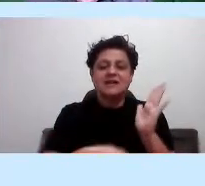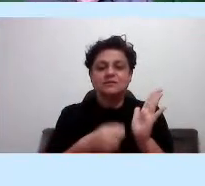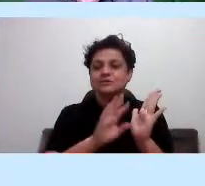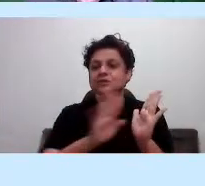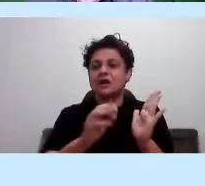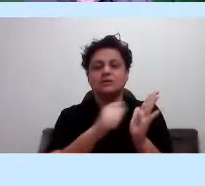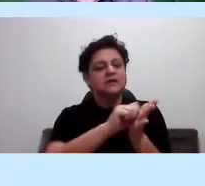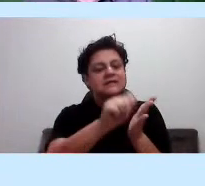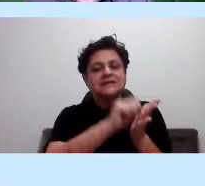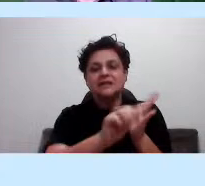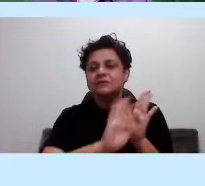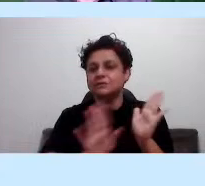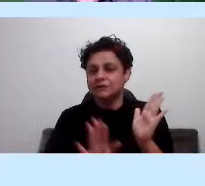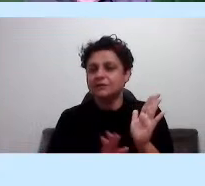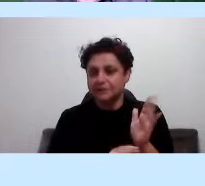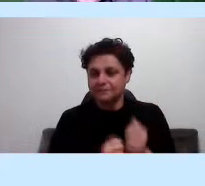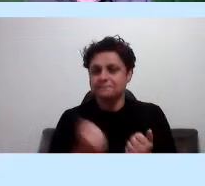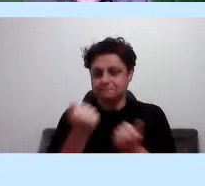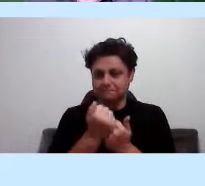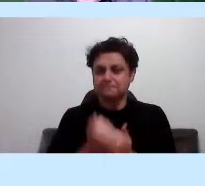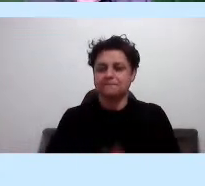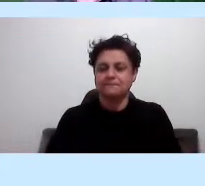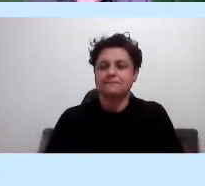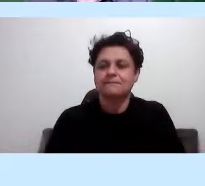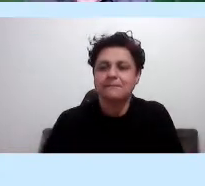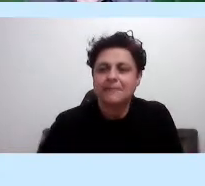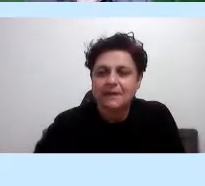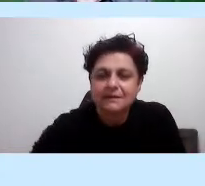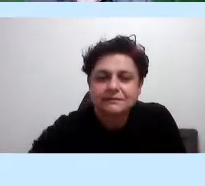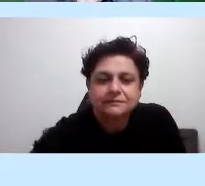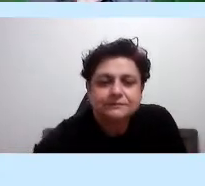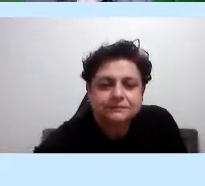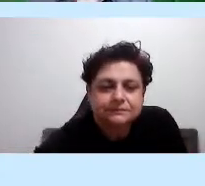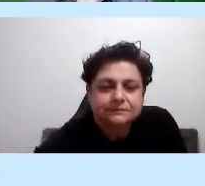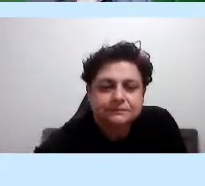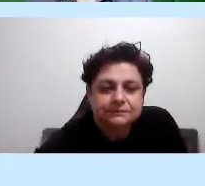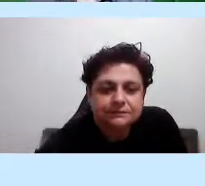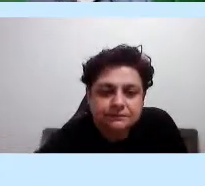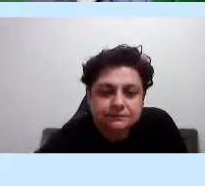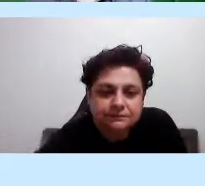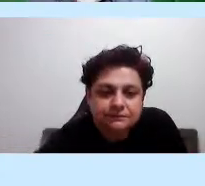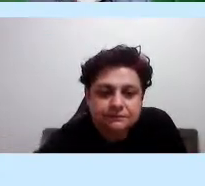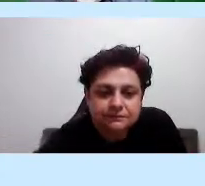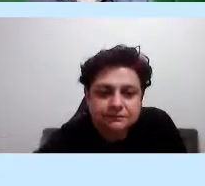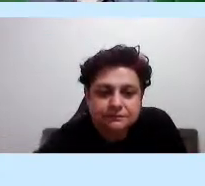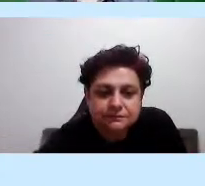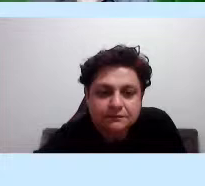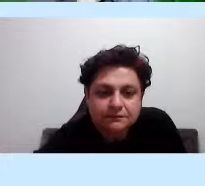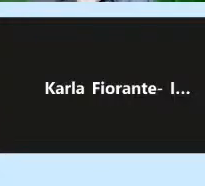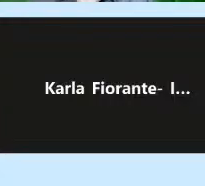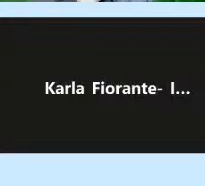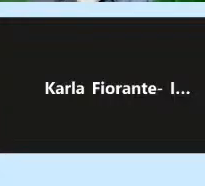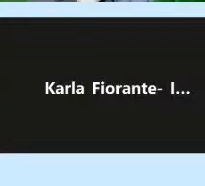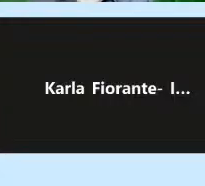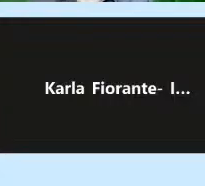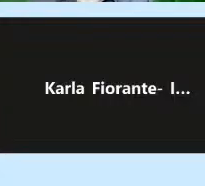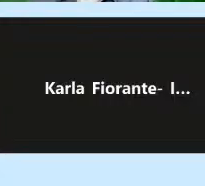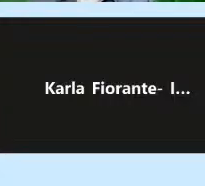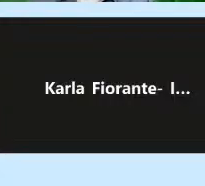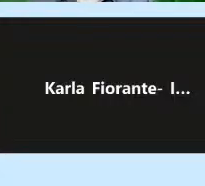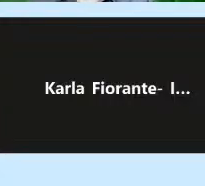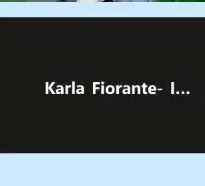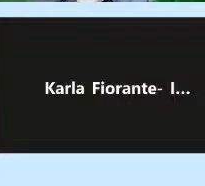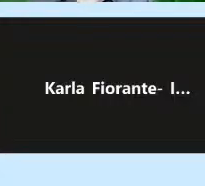So let's look at principle 1, the content. On a scale of 1 to 10, how good are you at accessing